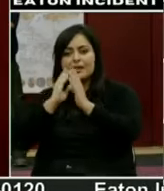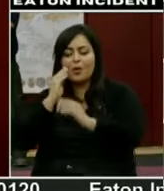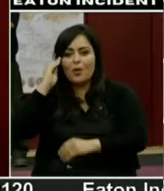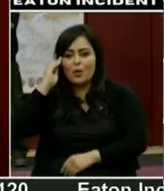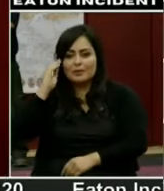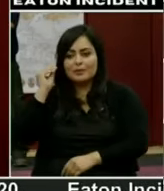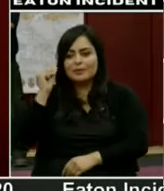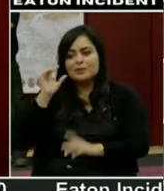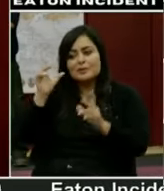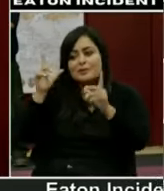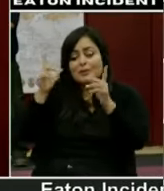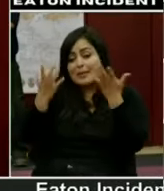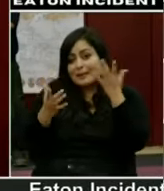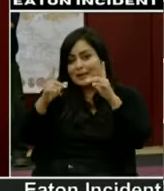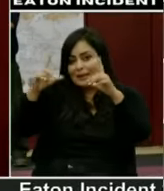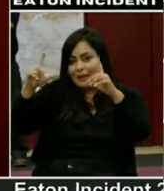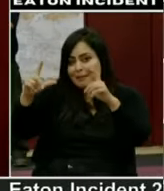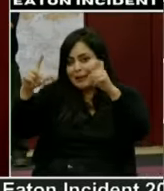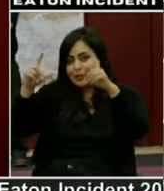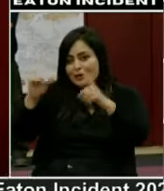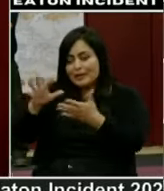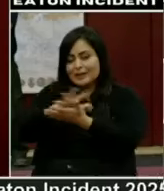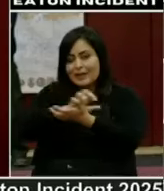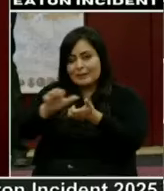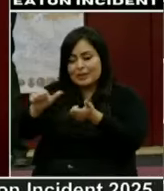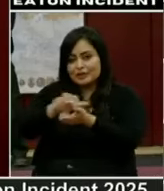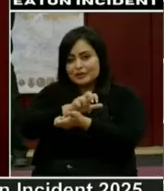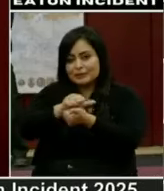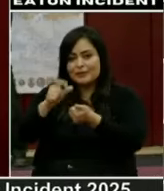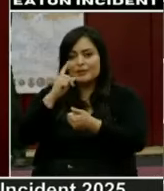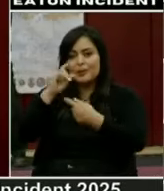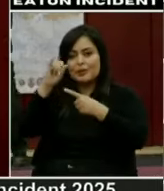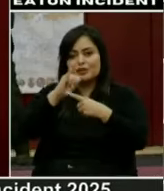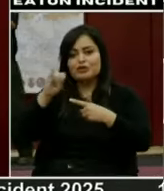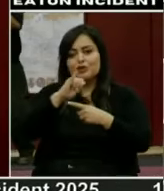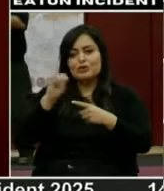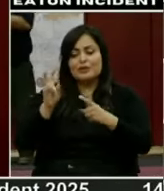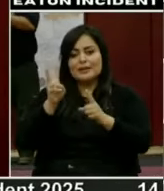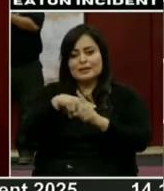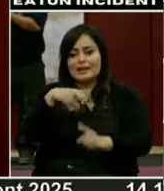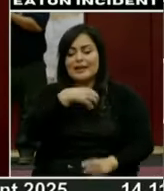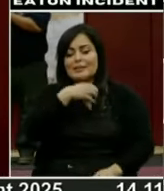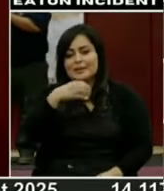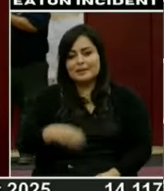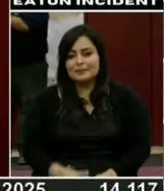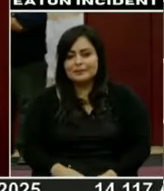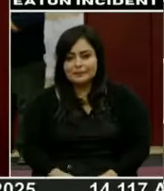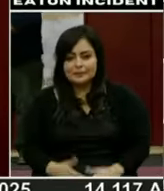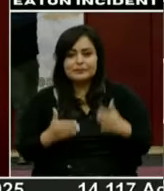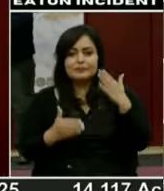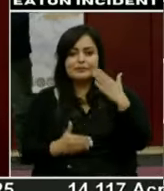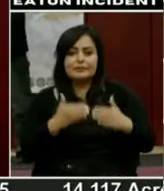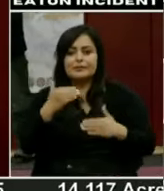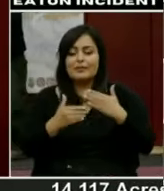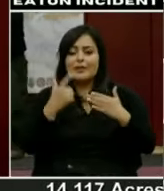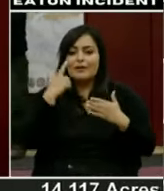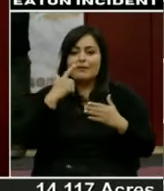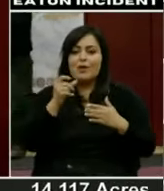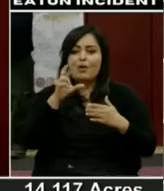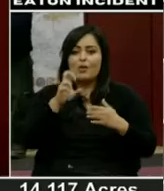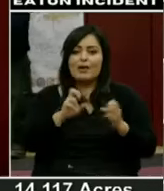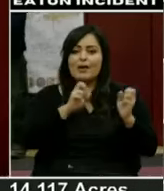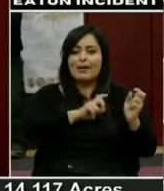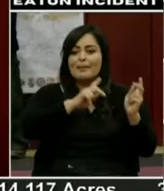to take a picture of damage for insurance claims? So the process for repopulating these areas that